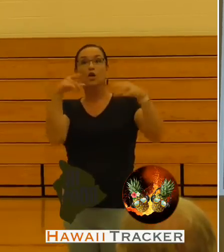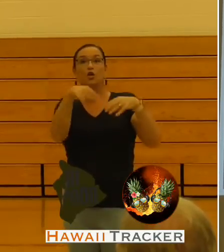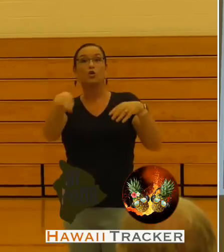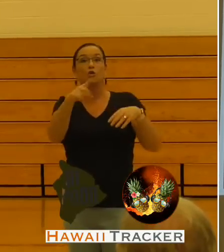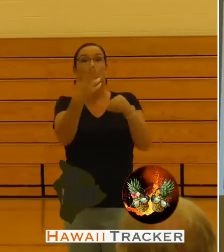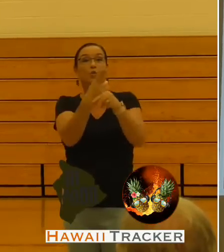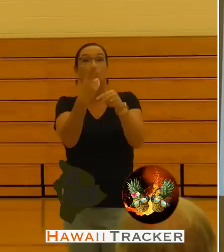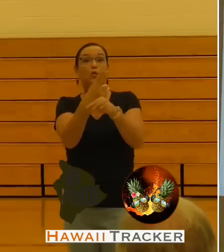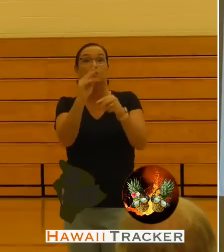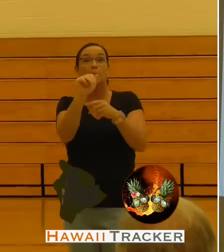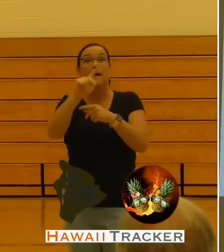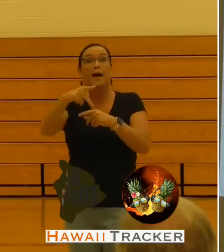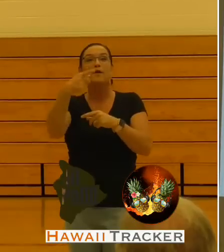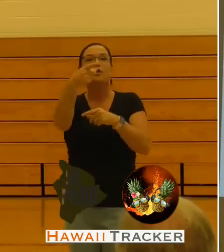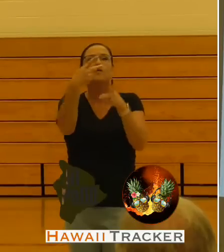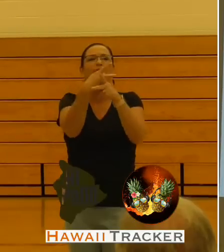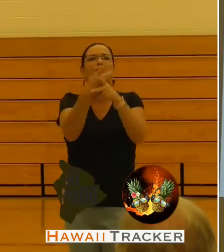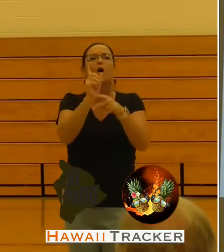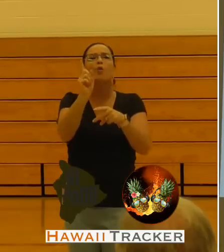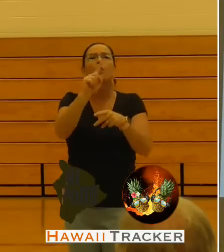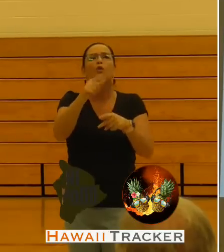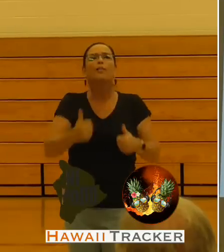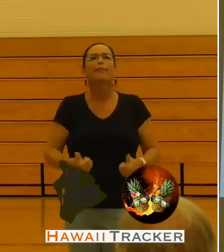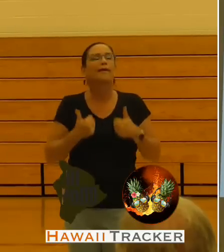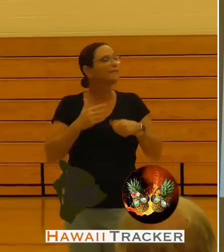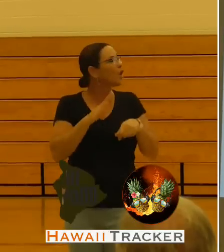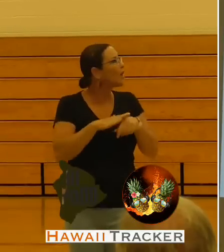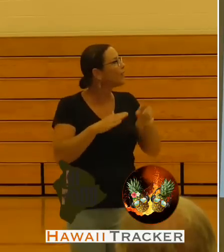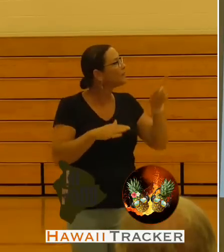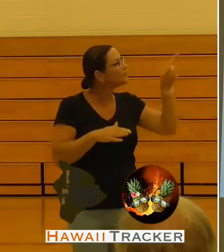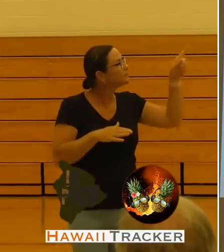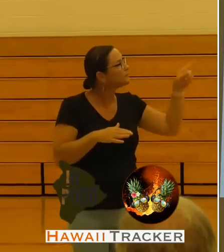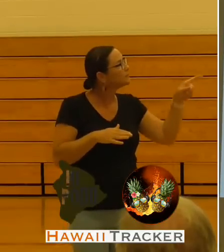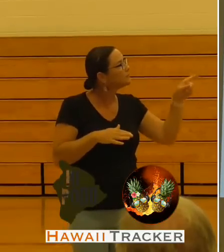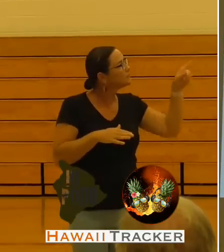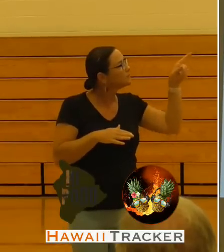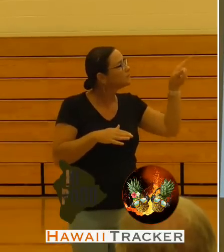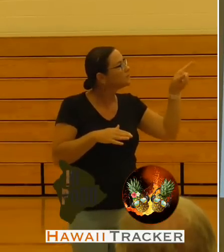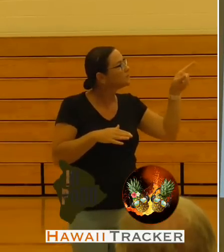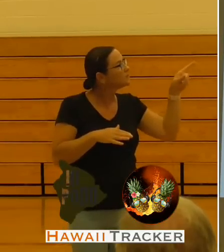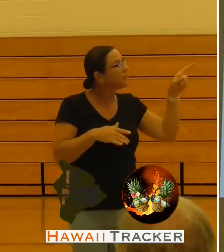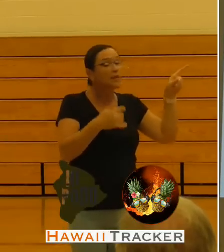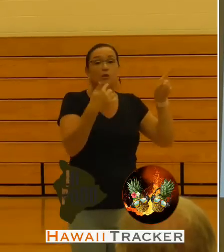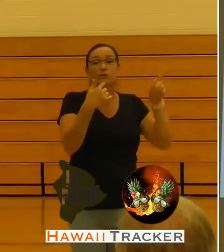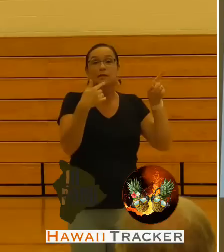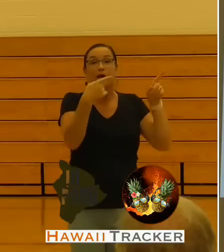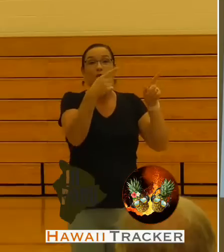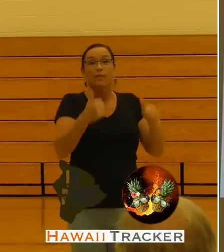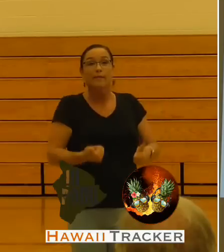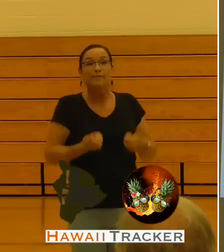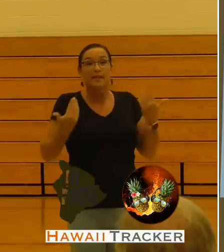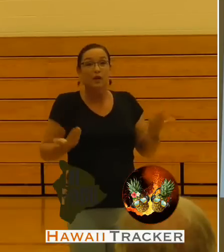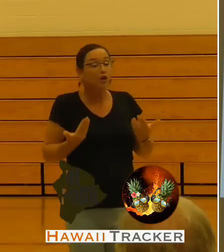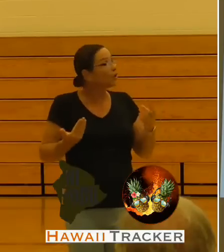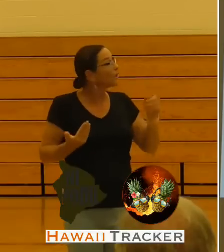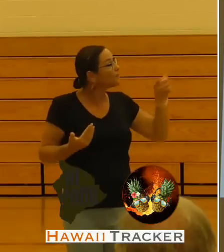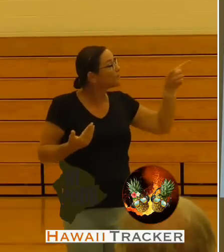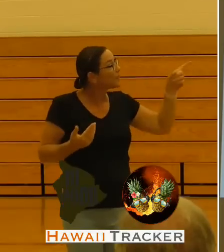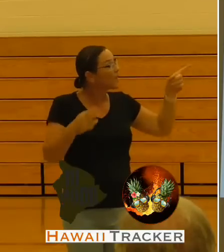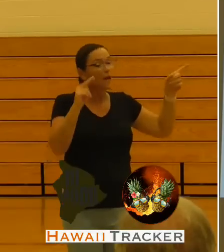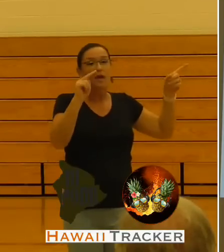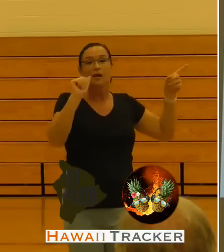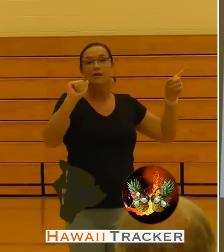you identify where you live on this area. So let's say you live down here, and that's